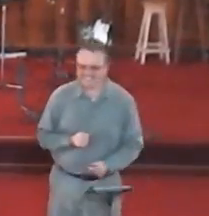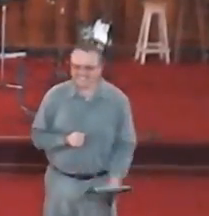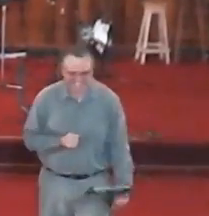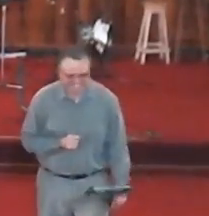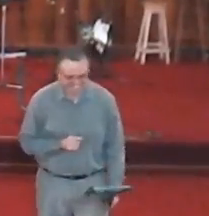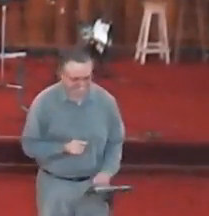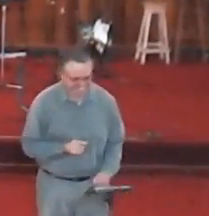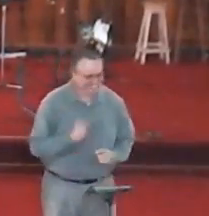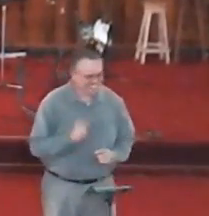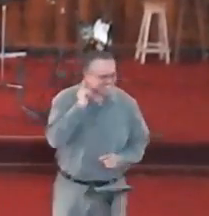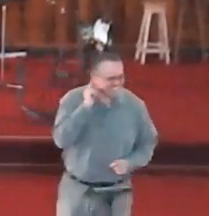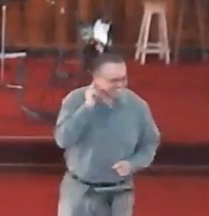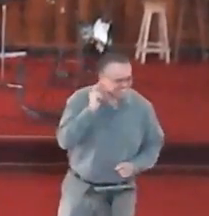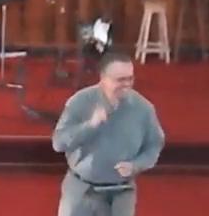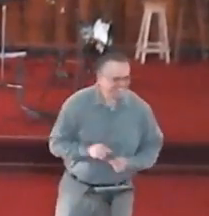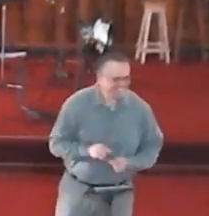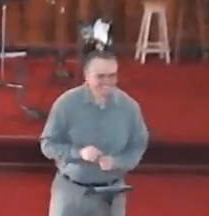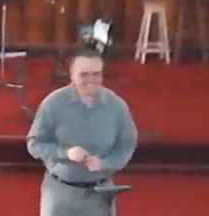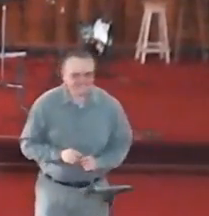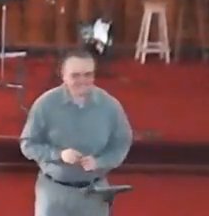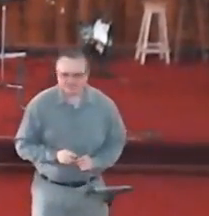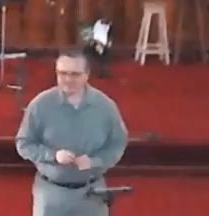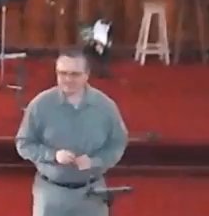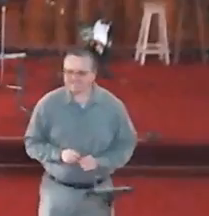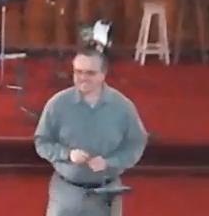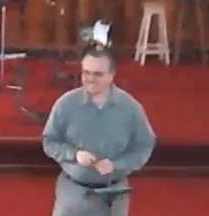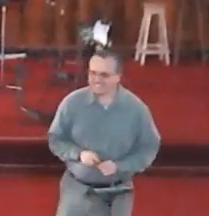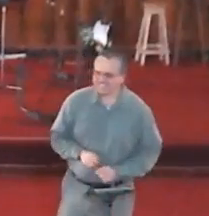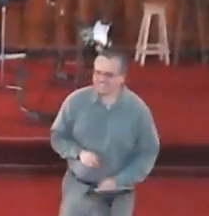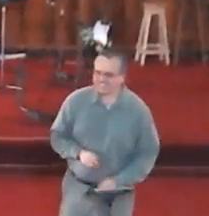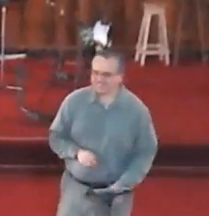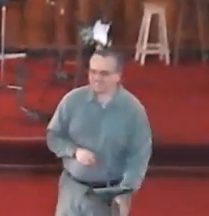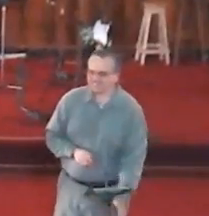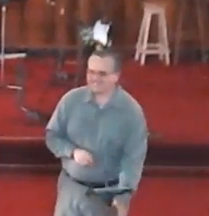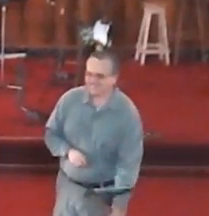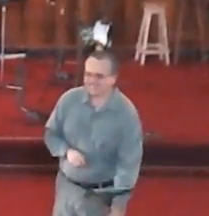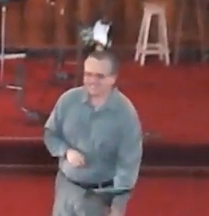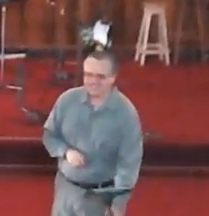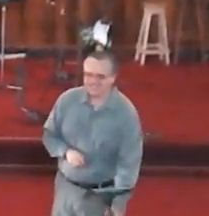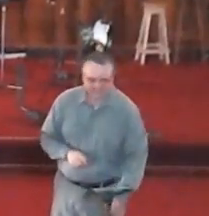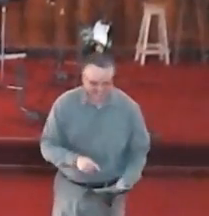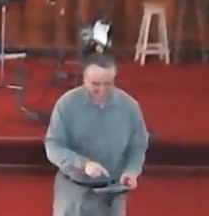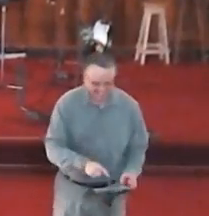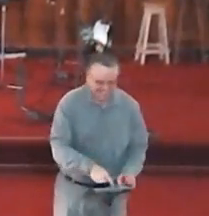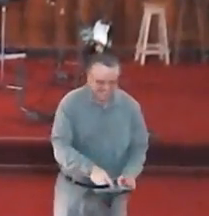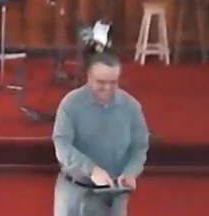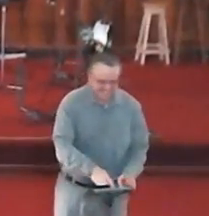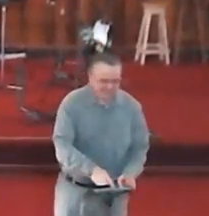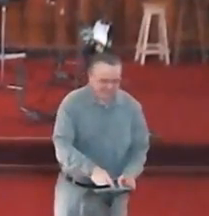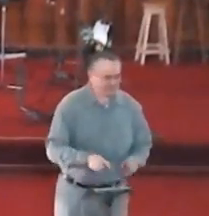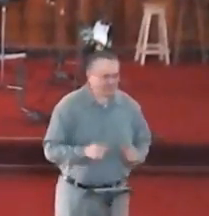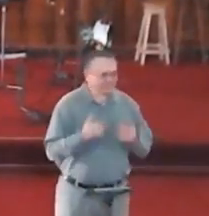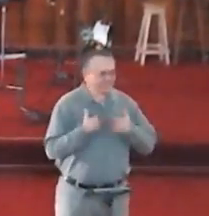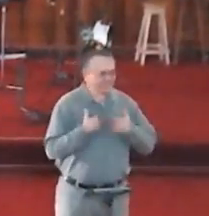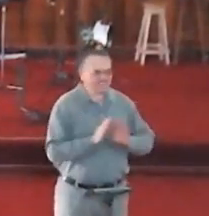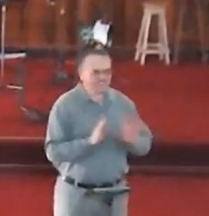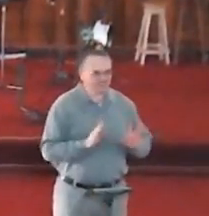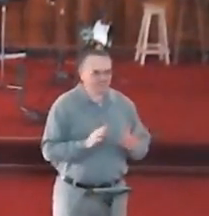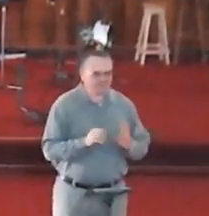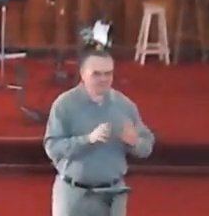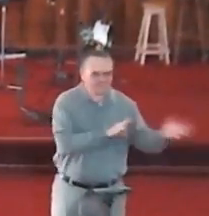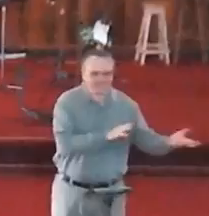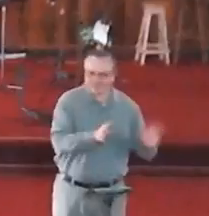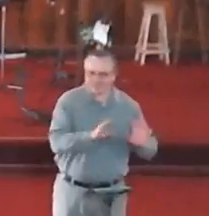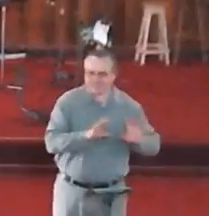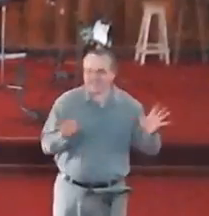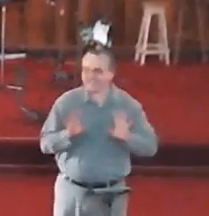Sofía about to say something and stop herself, and I said, what was that about? And she said, well, I had to pull out my short leash. Hasta la fecha no sé